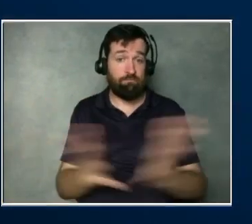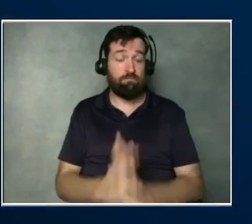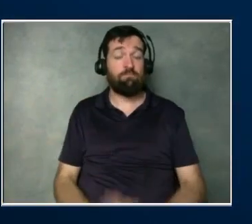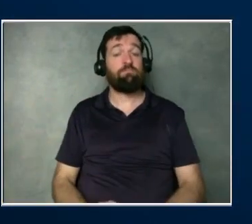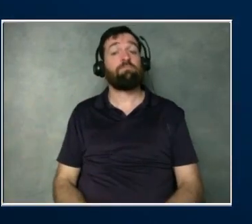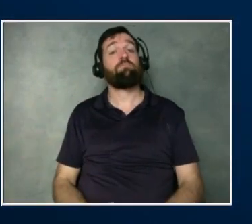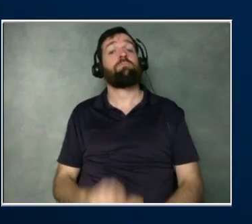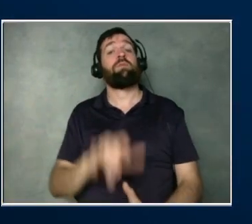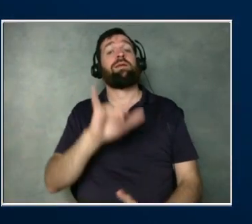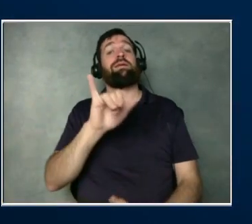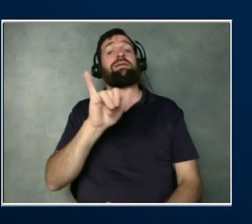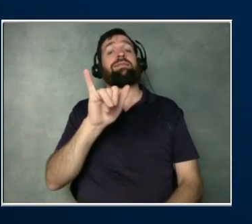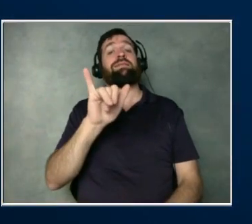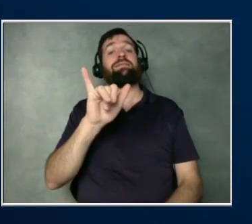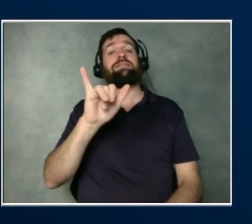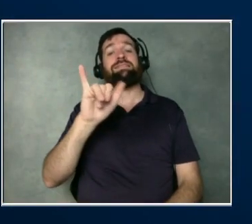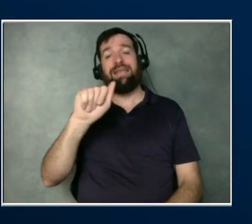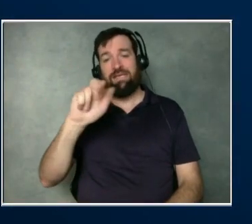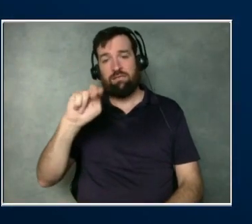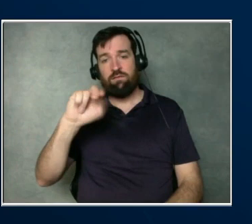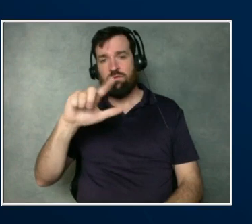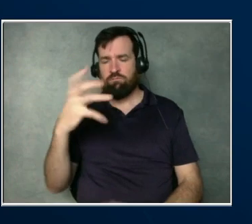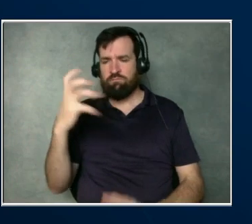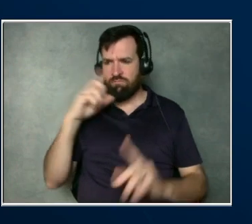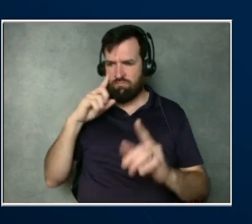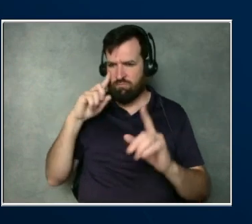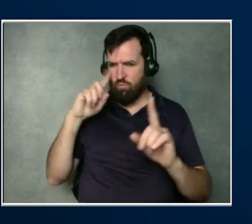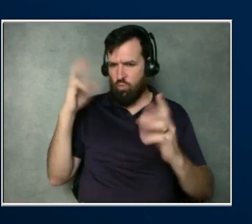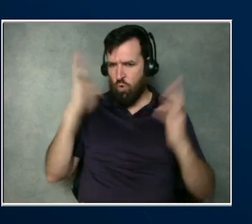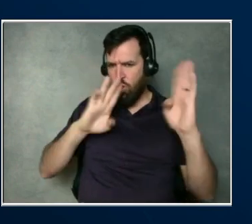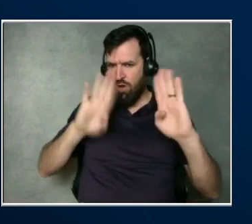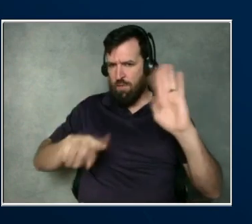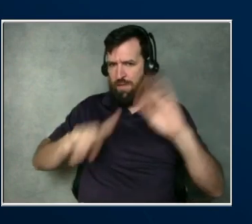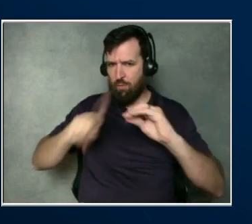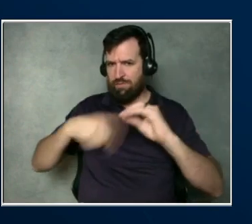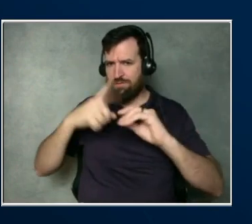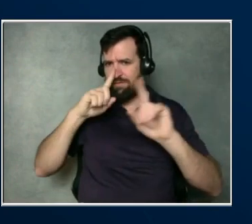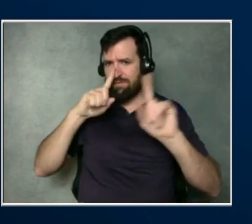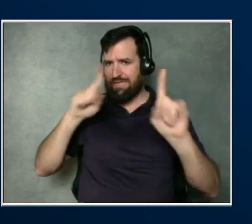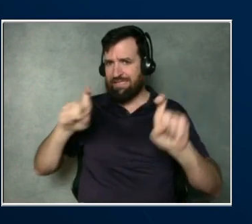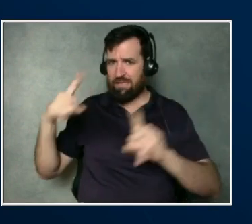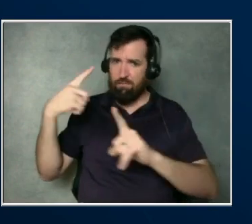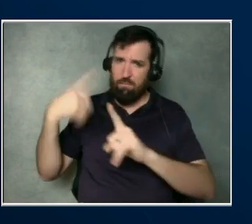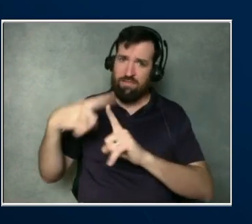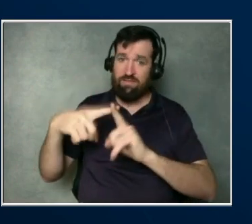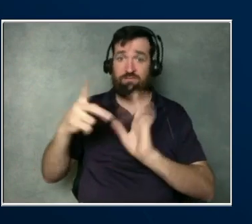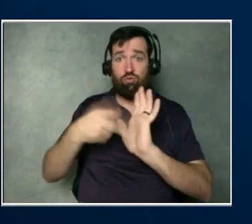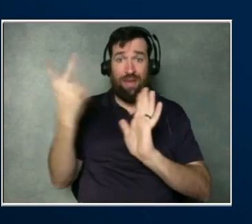know, do we have to worry about testing positive for the second time this winter?